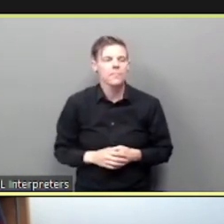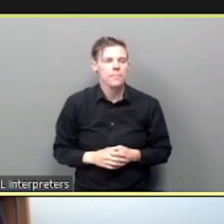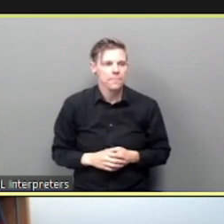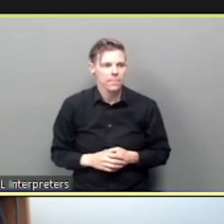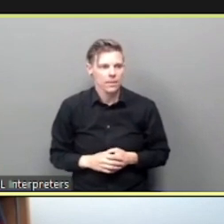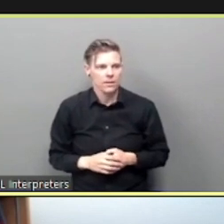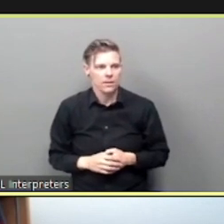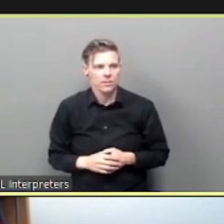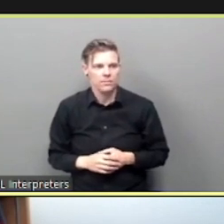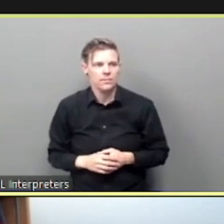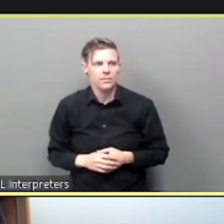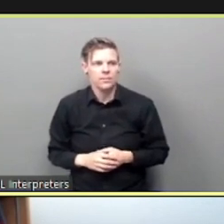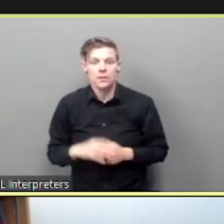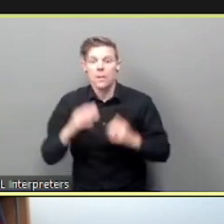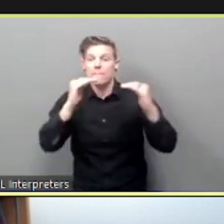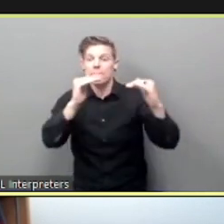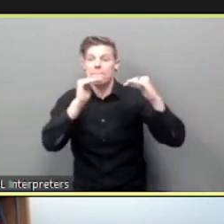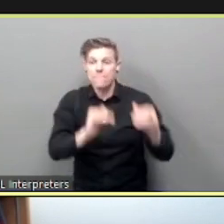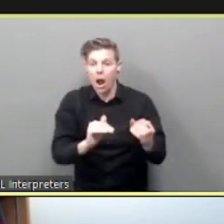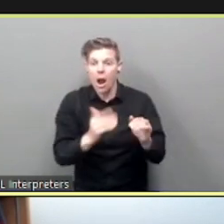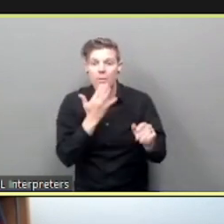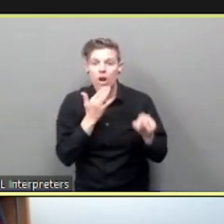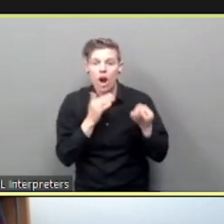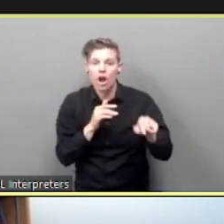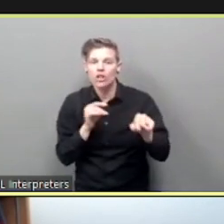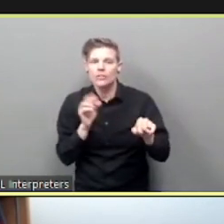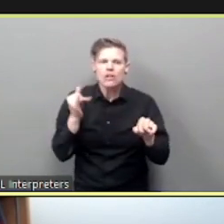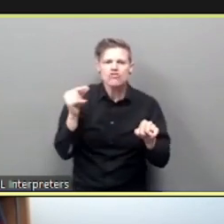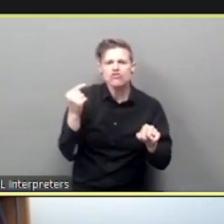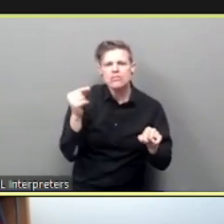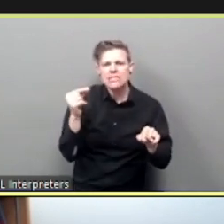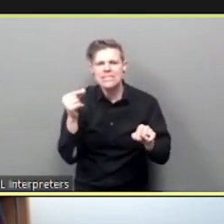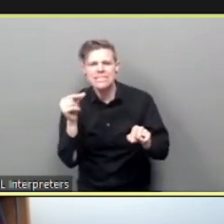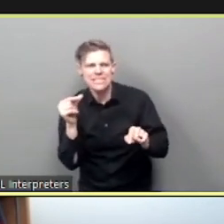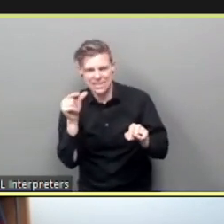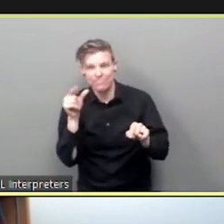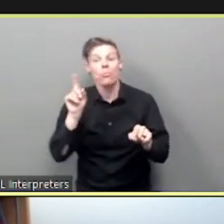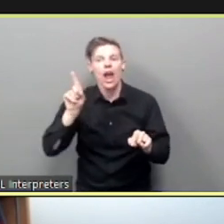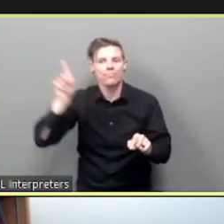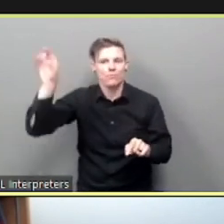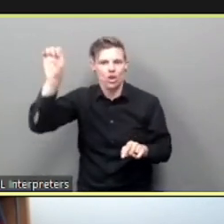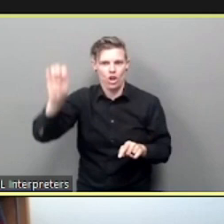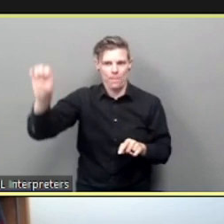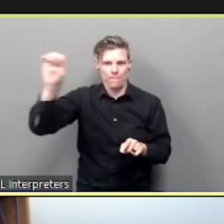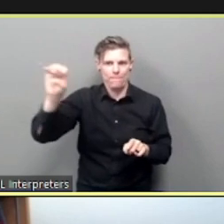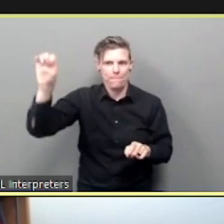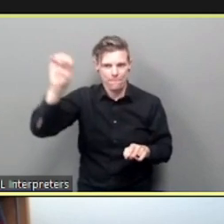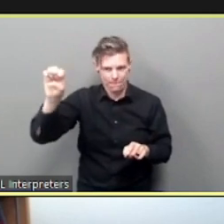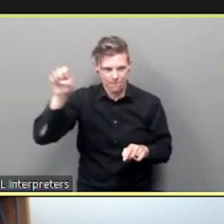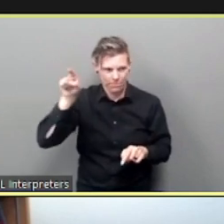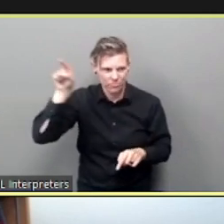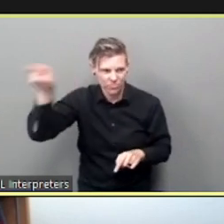is happening in the region of Europe, where you see an increasing